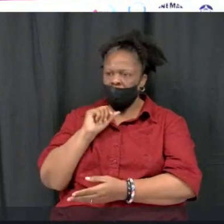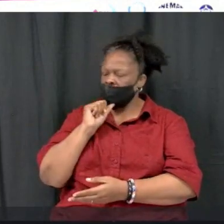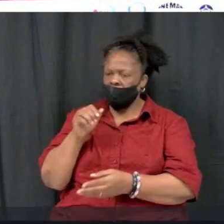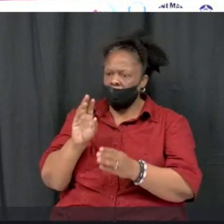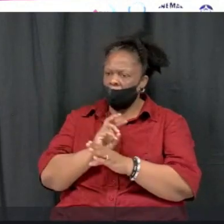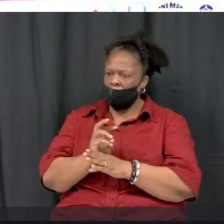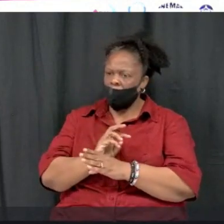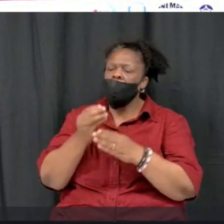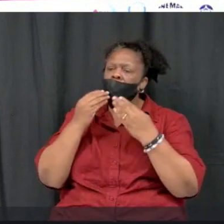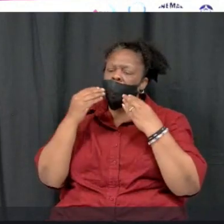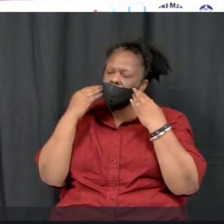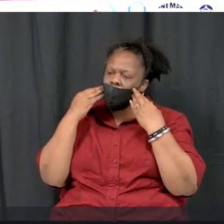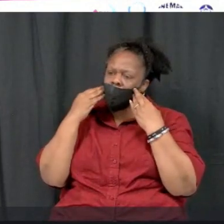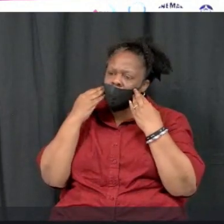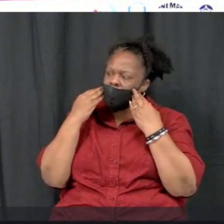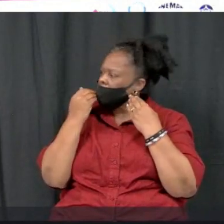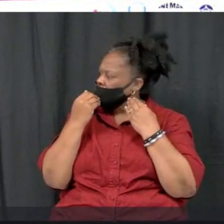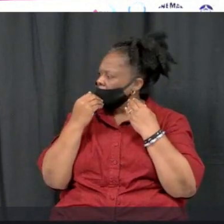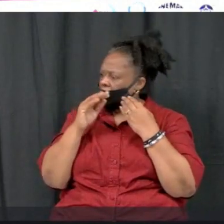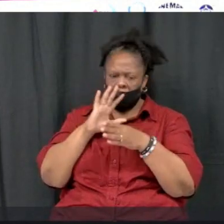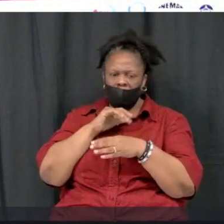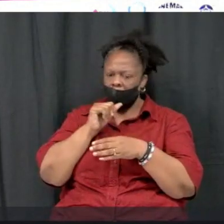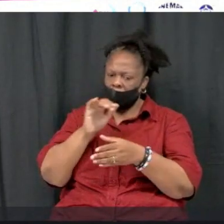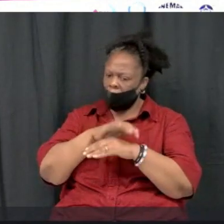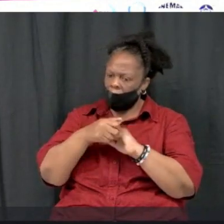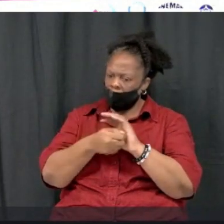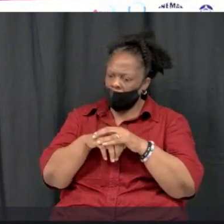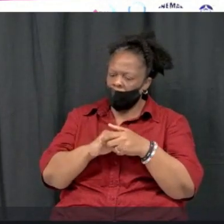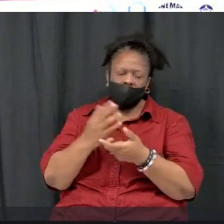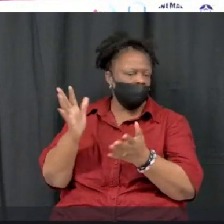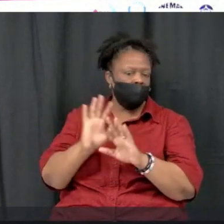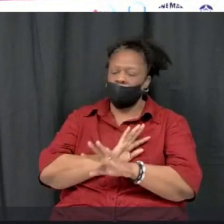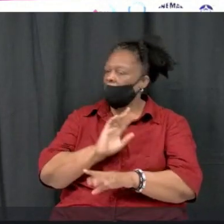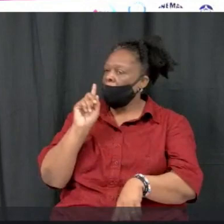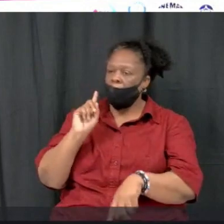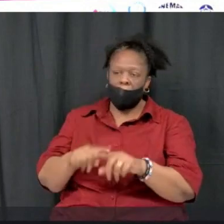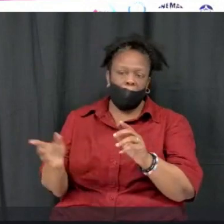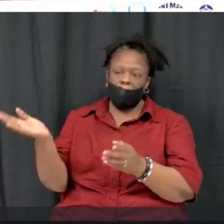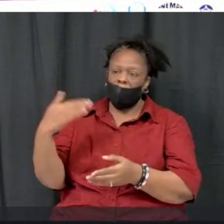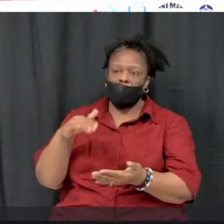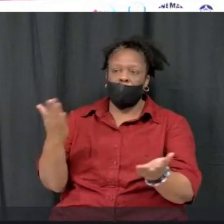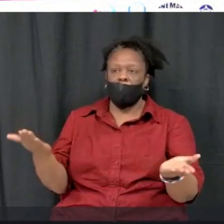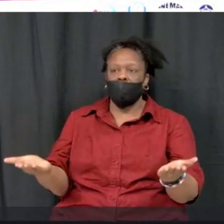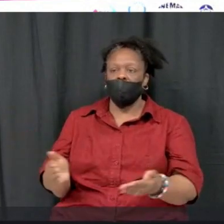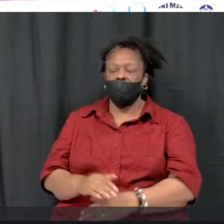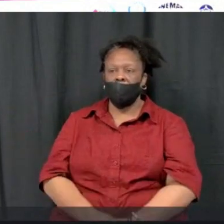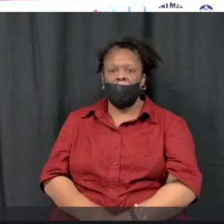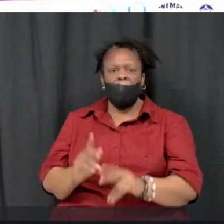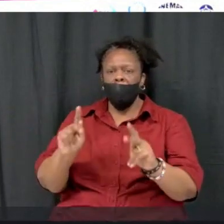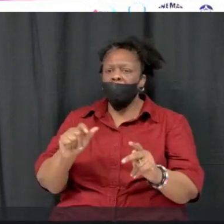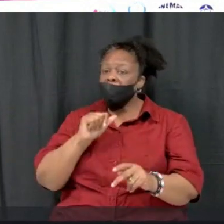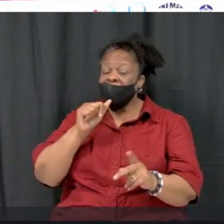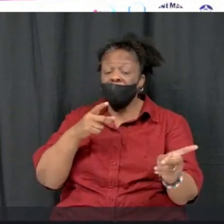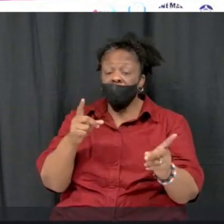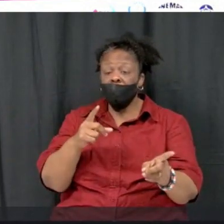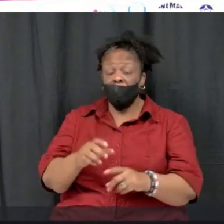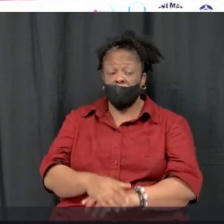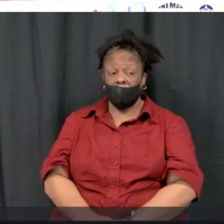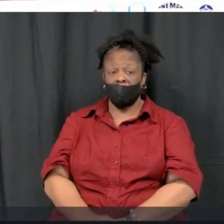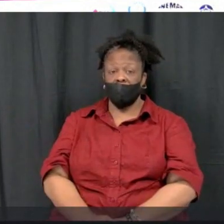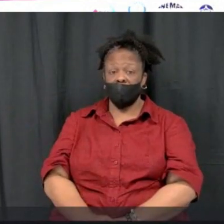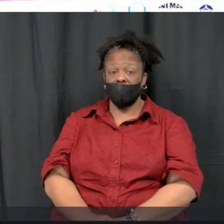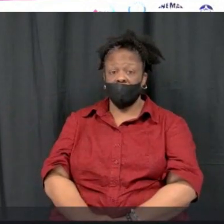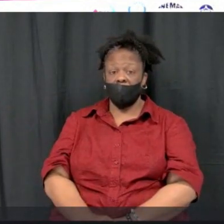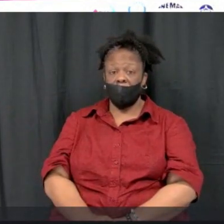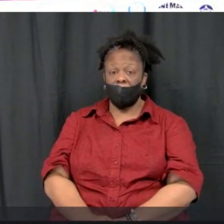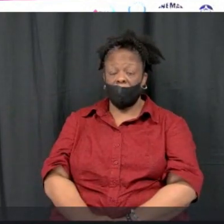wearing a mask, you refuse to sanitize, then you simply cannot enter. And you have to enforce. You cannot bend